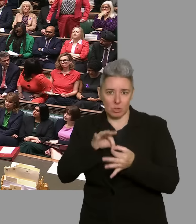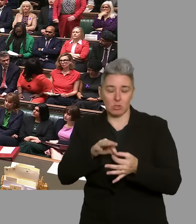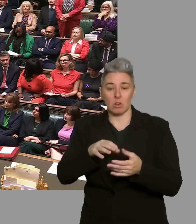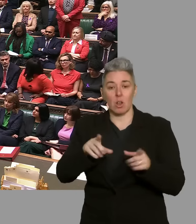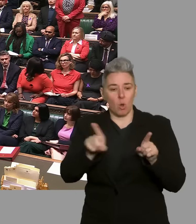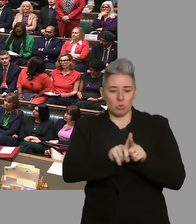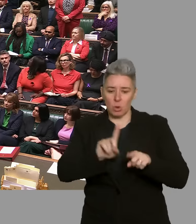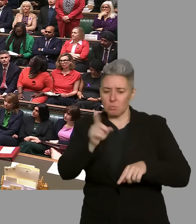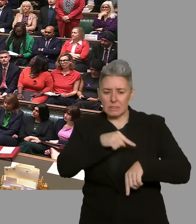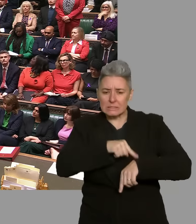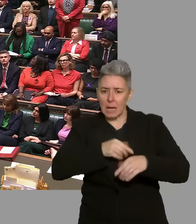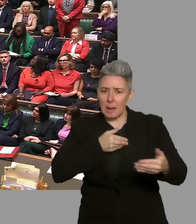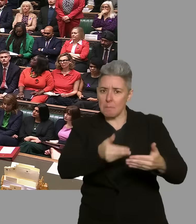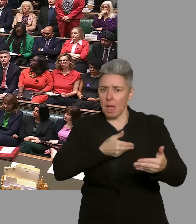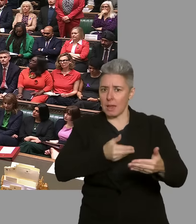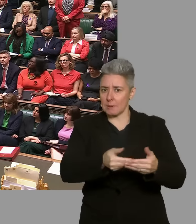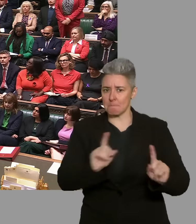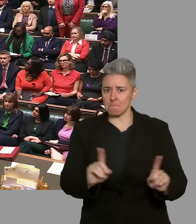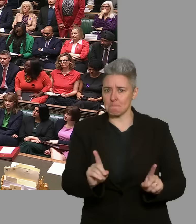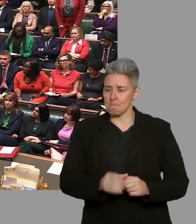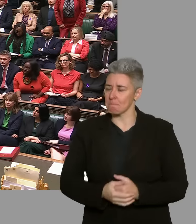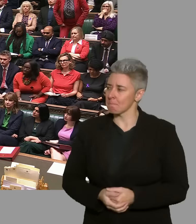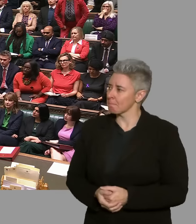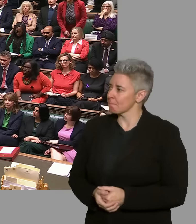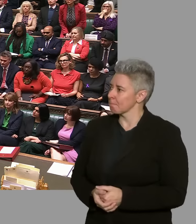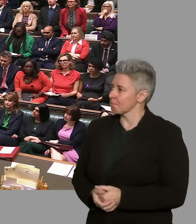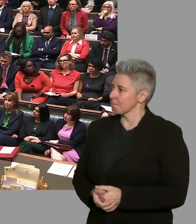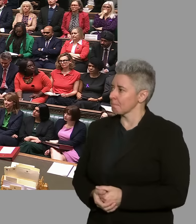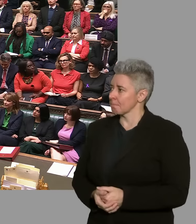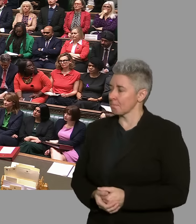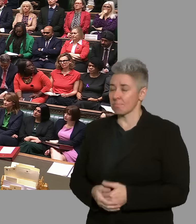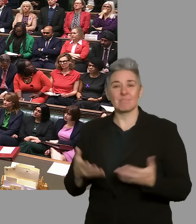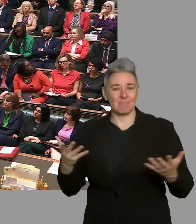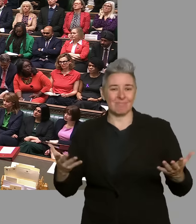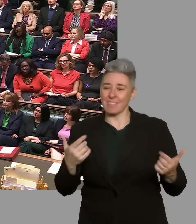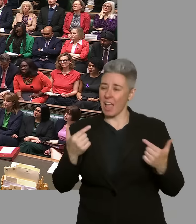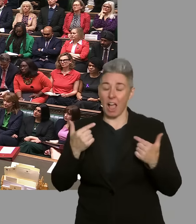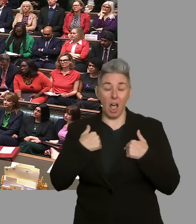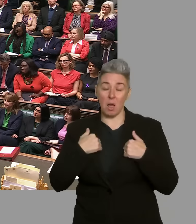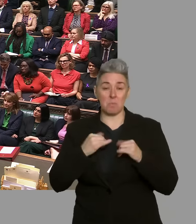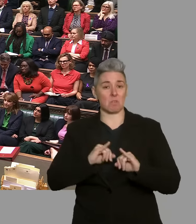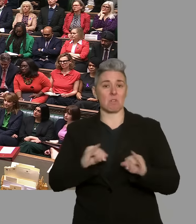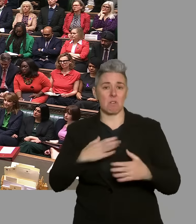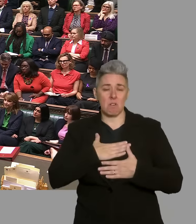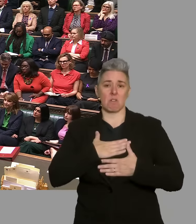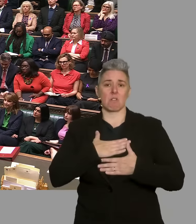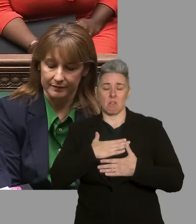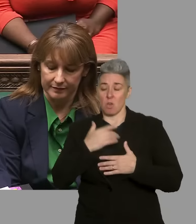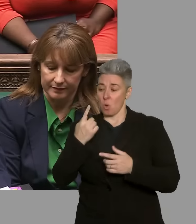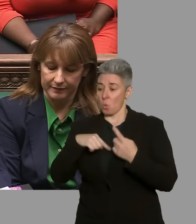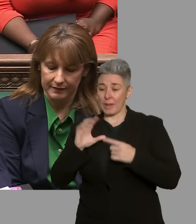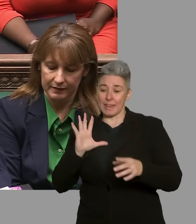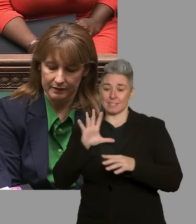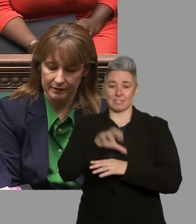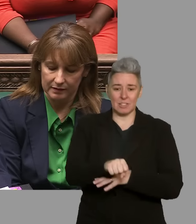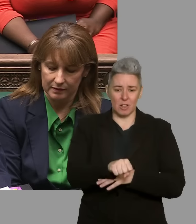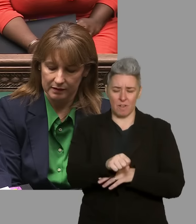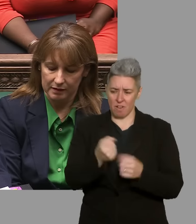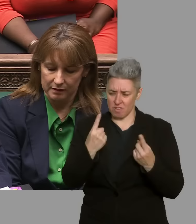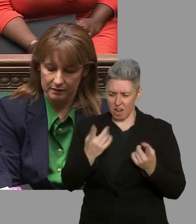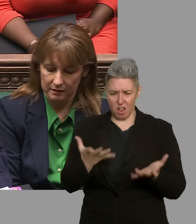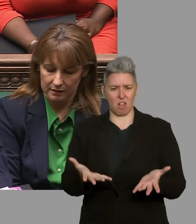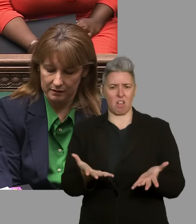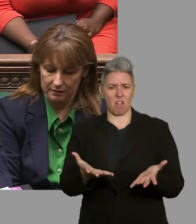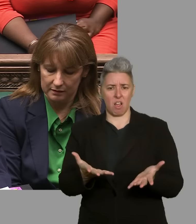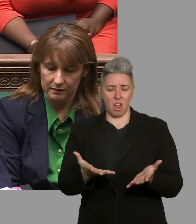I'm appalled that we inherited such a situation where tooth decay is the most common reason where children between 5 and 9 are admitted